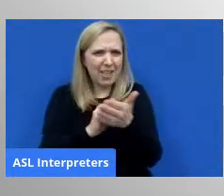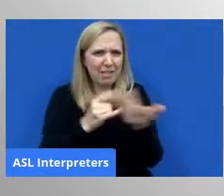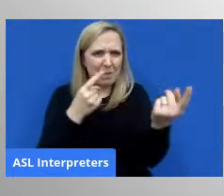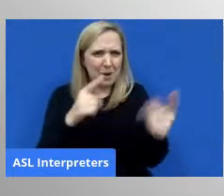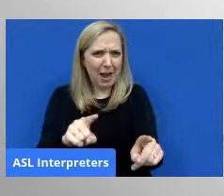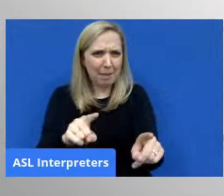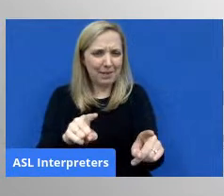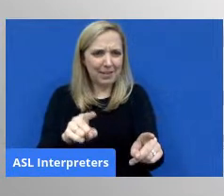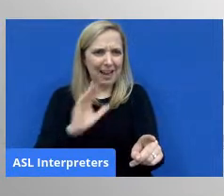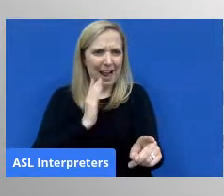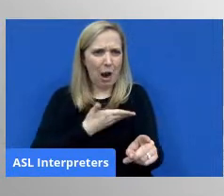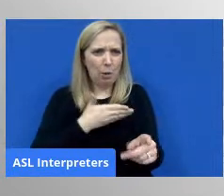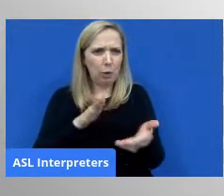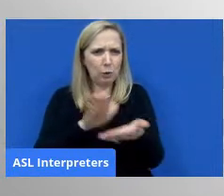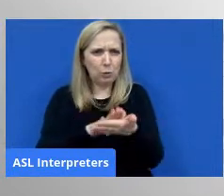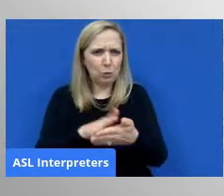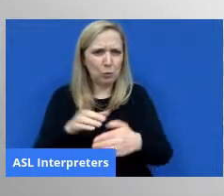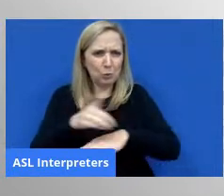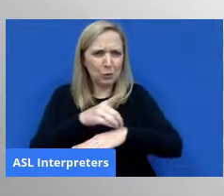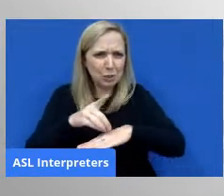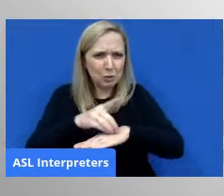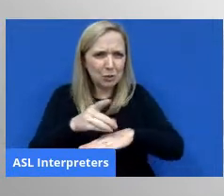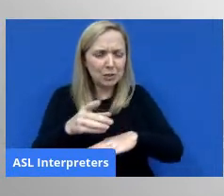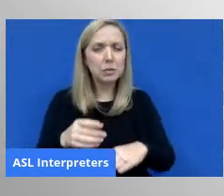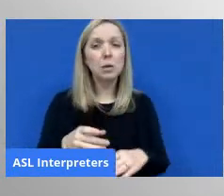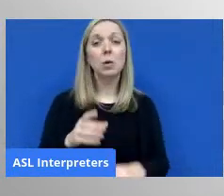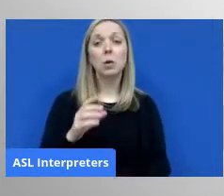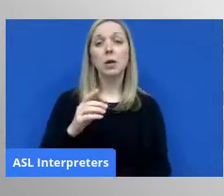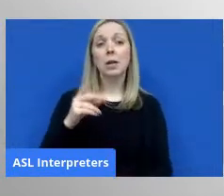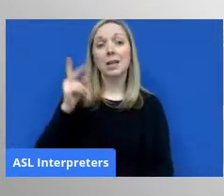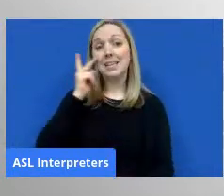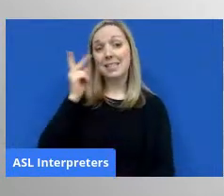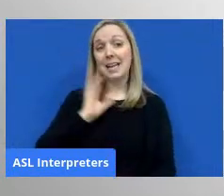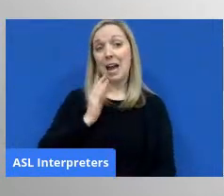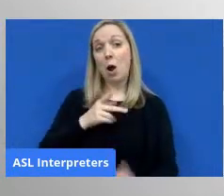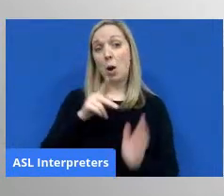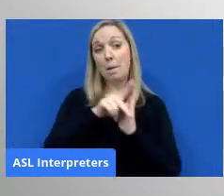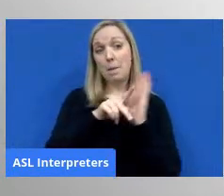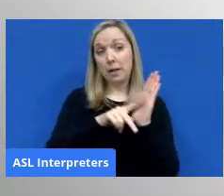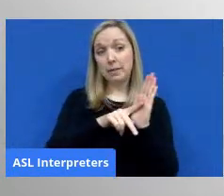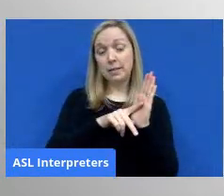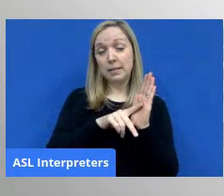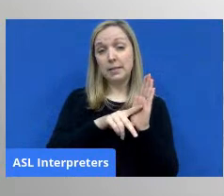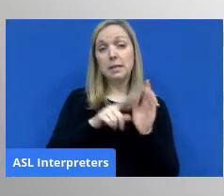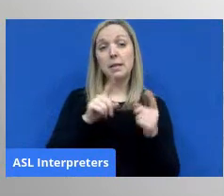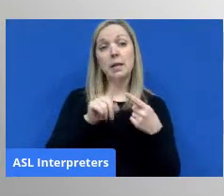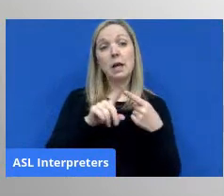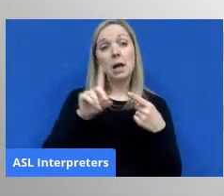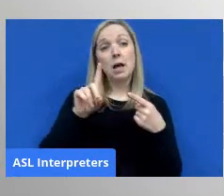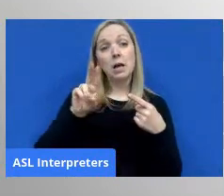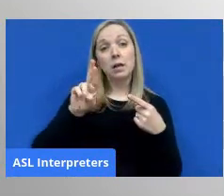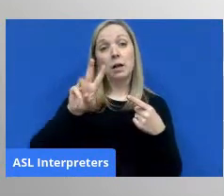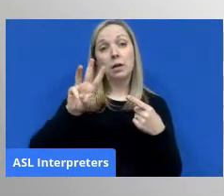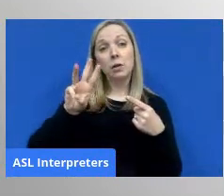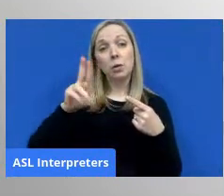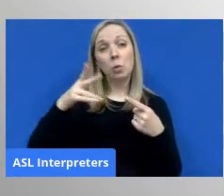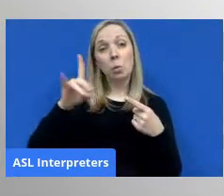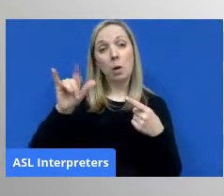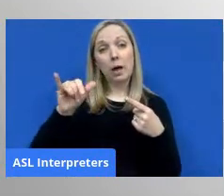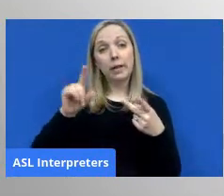looking at our policies. Dr. Watley and Dr. Maddox and I had a really great discussion around some of